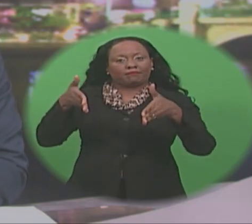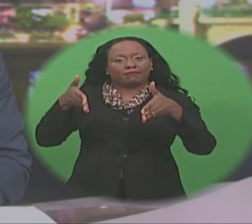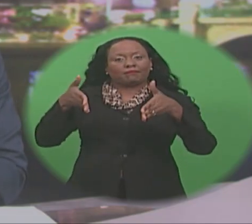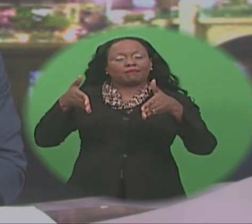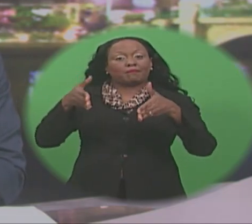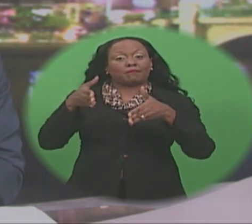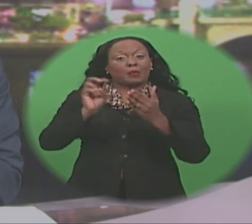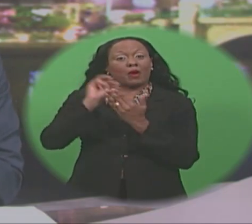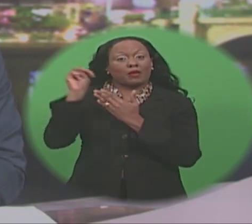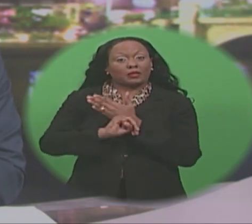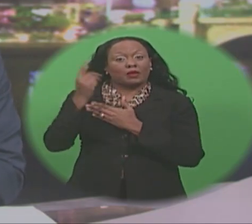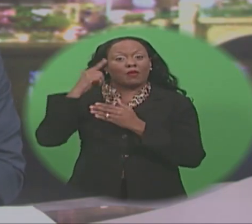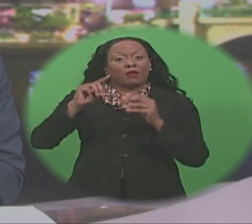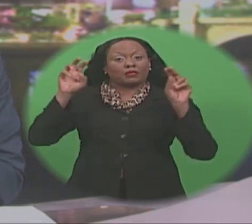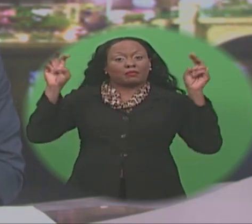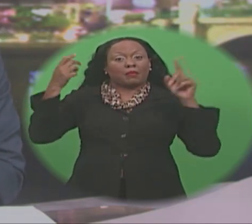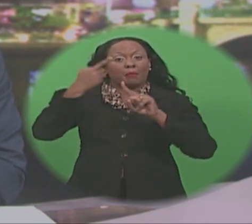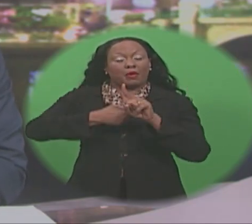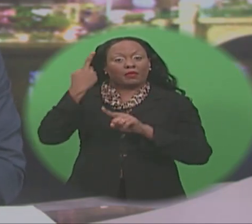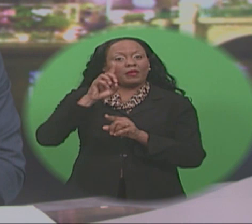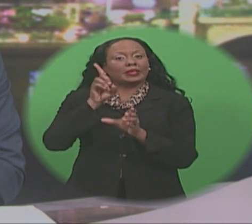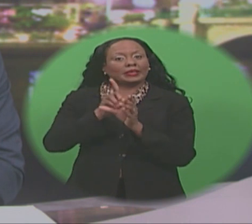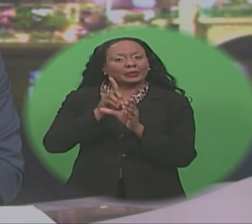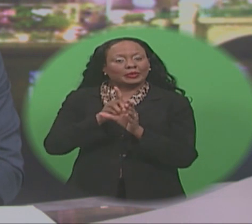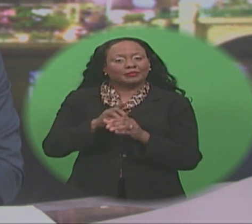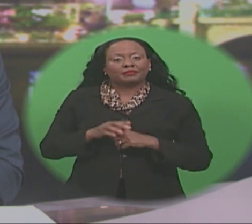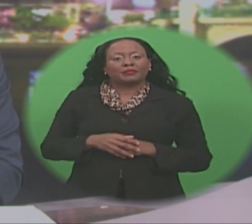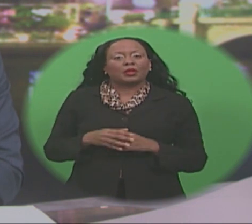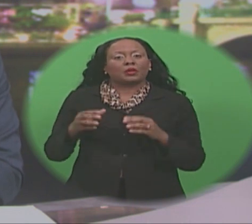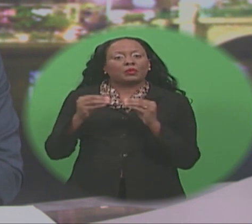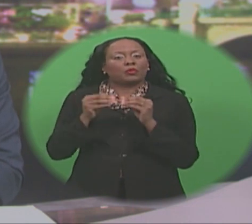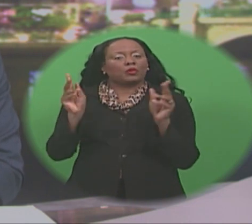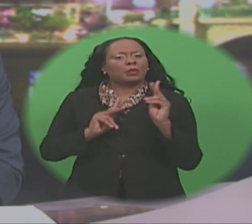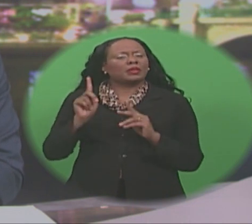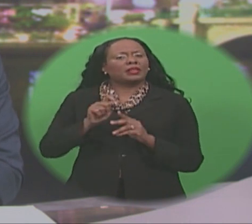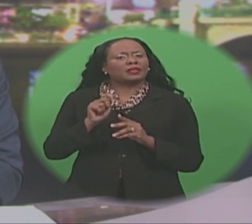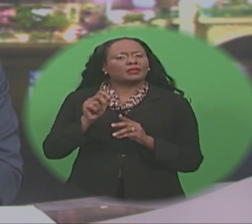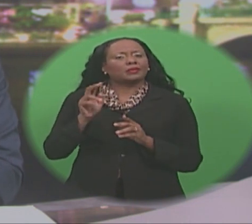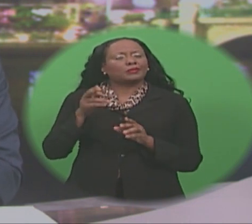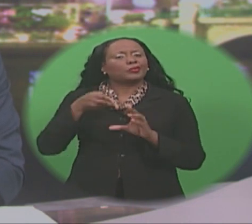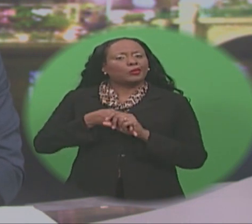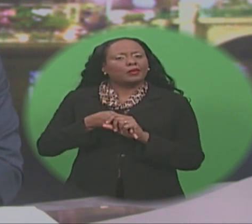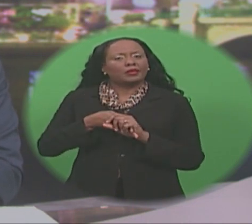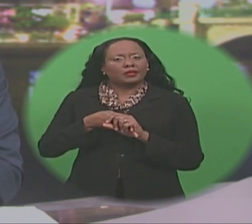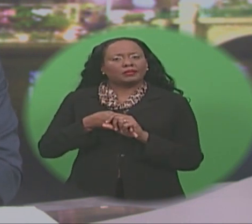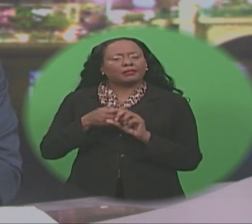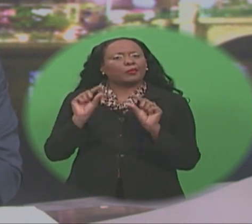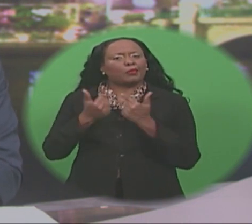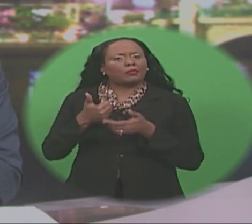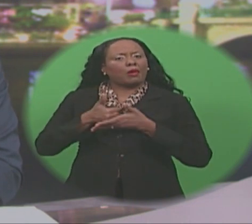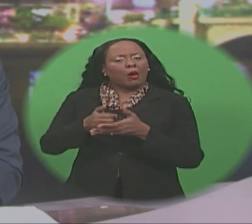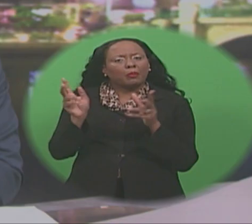shine on the plight of the disabled during the month of March, there's an appeal for more people to join an organization created to